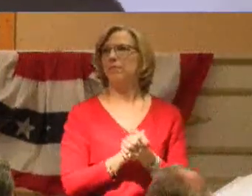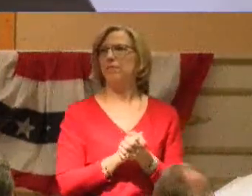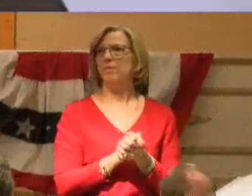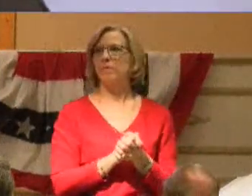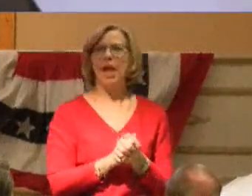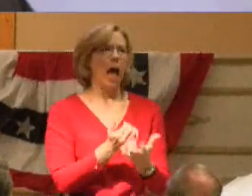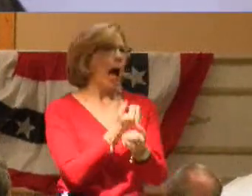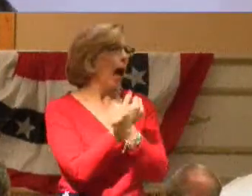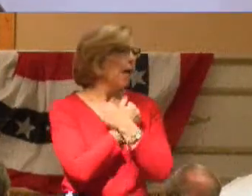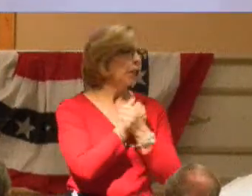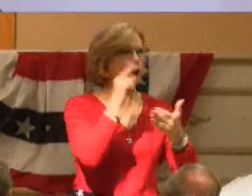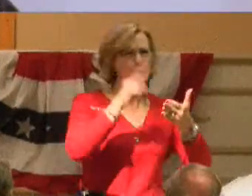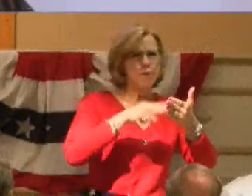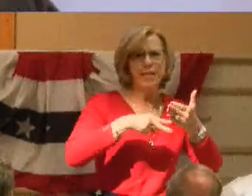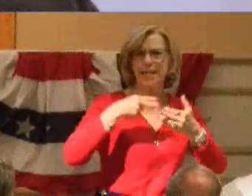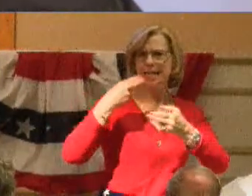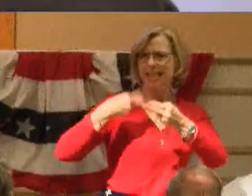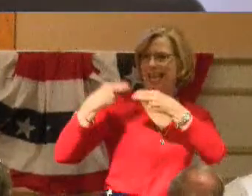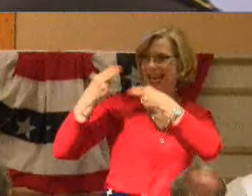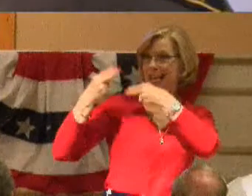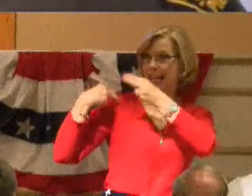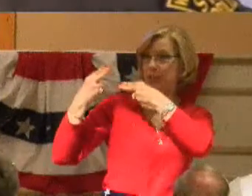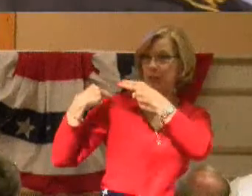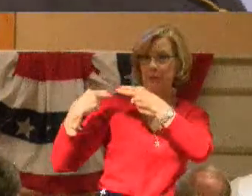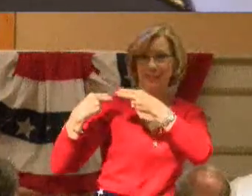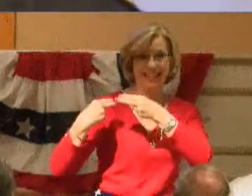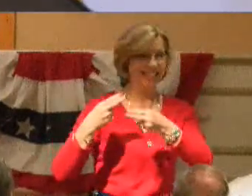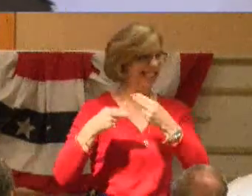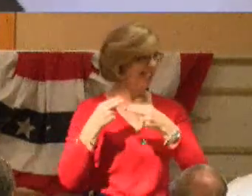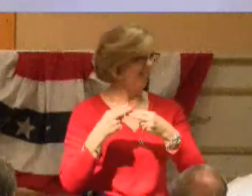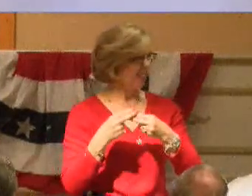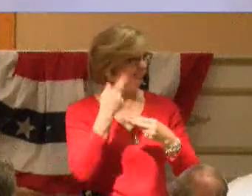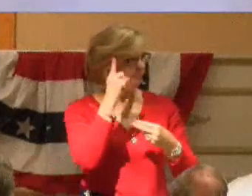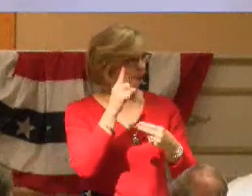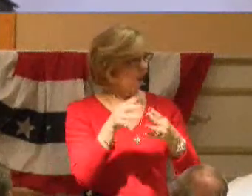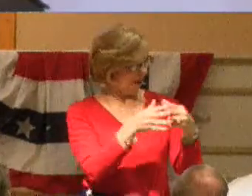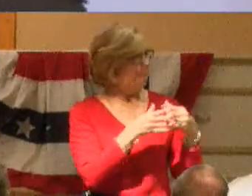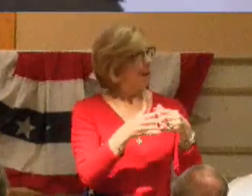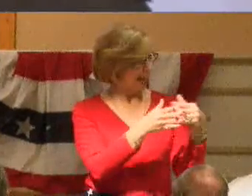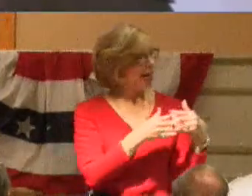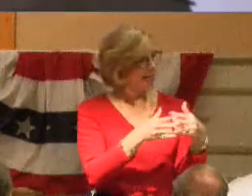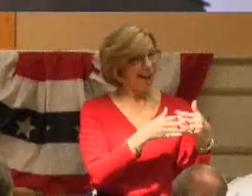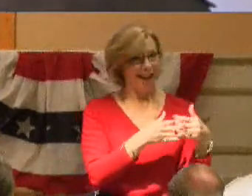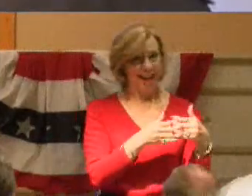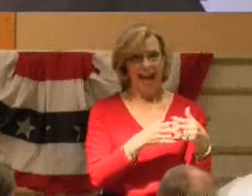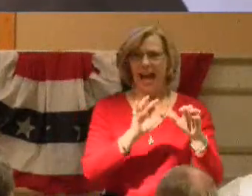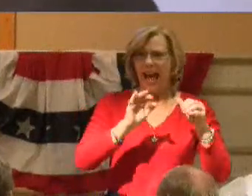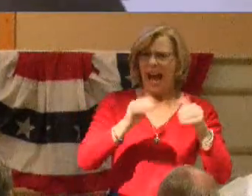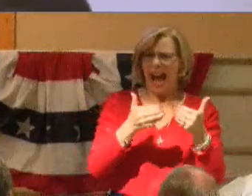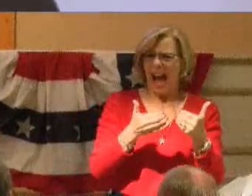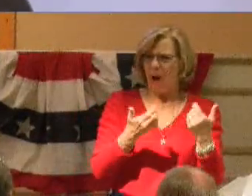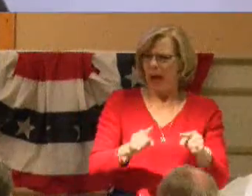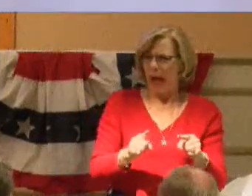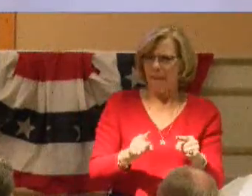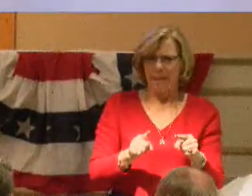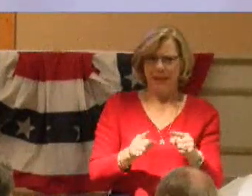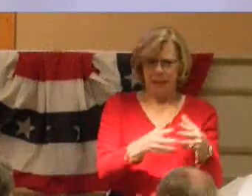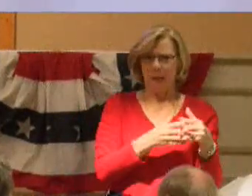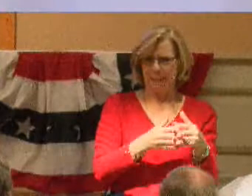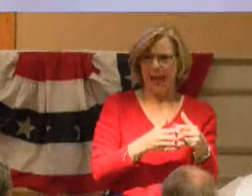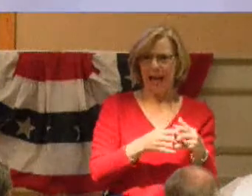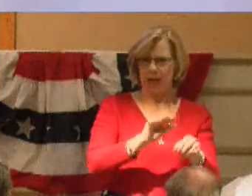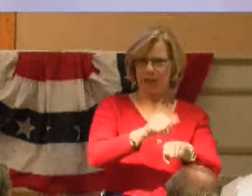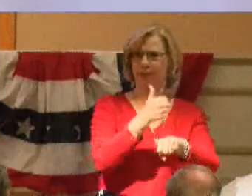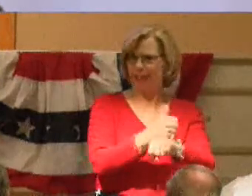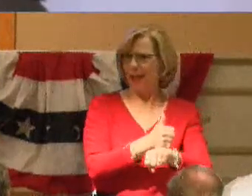I love reading about our history of America. I love reading about how America came to be. the Revolutionary War, the events